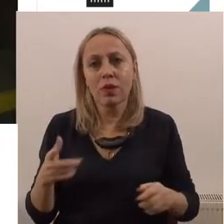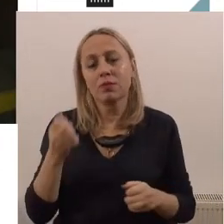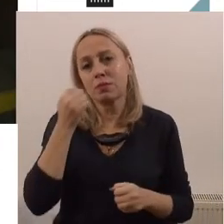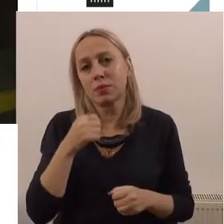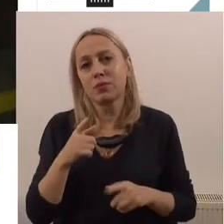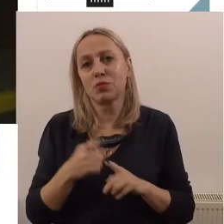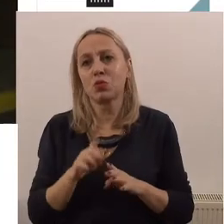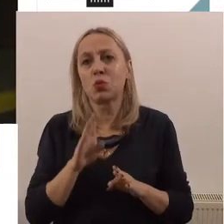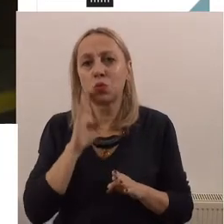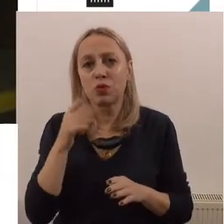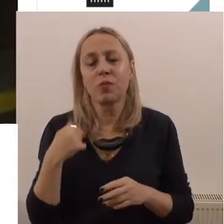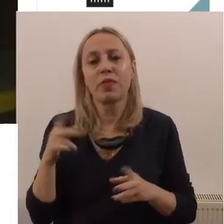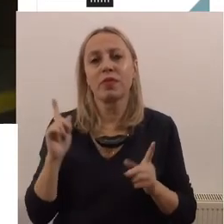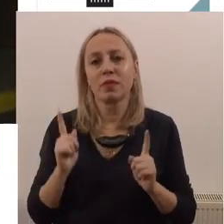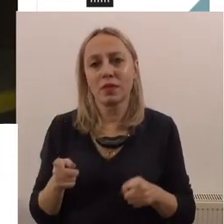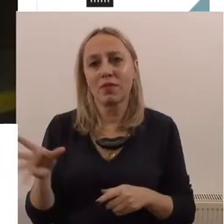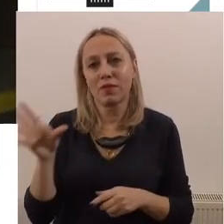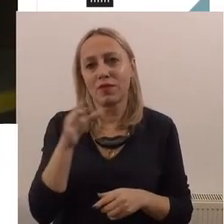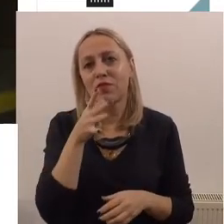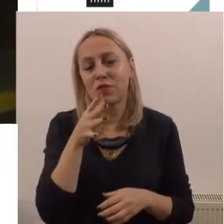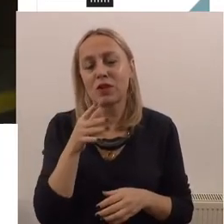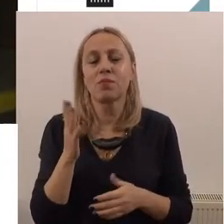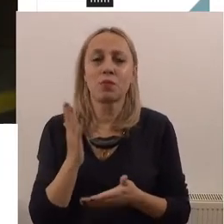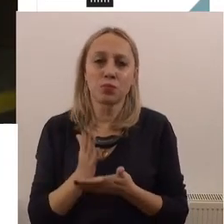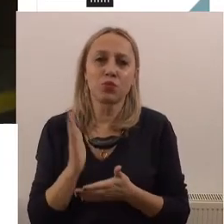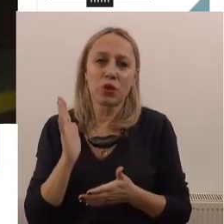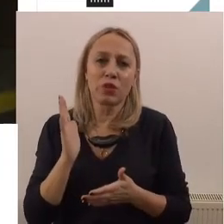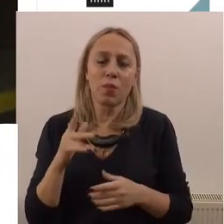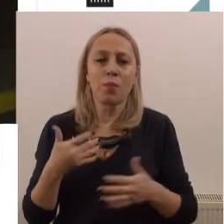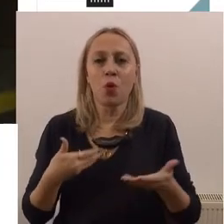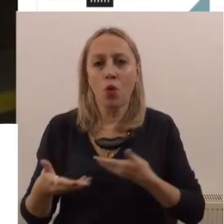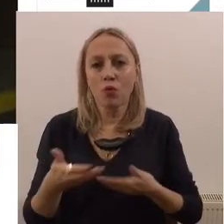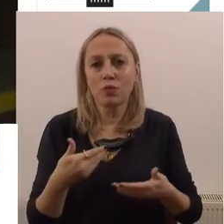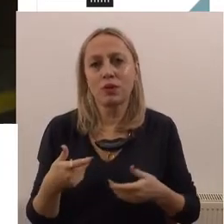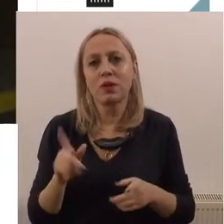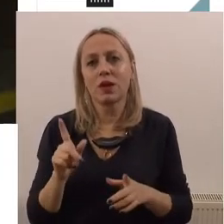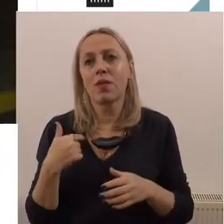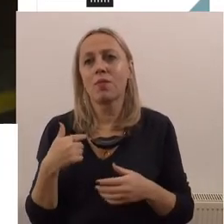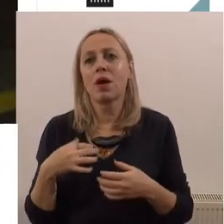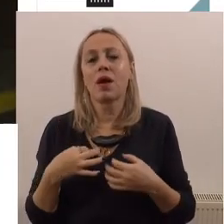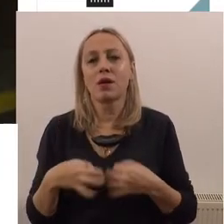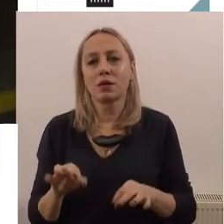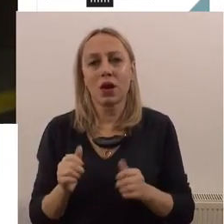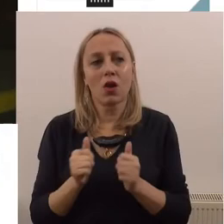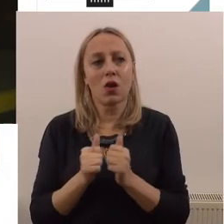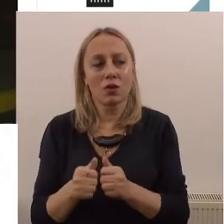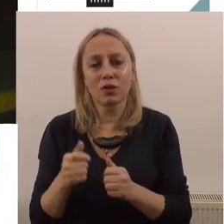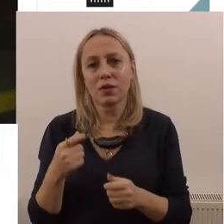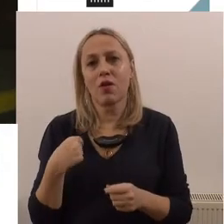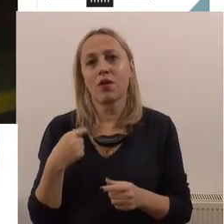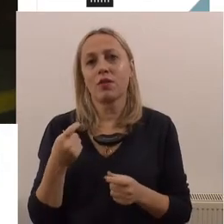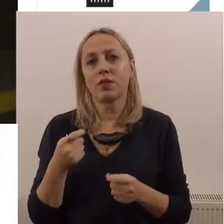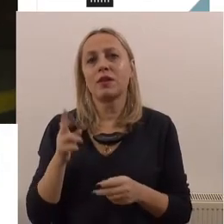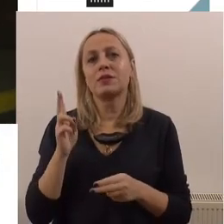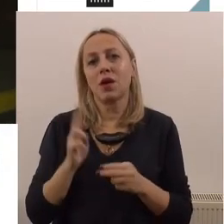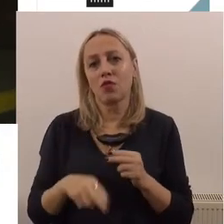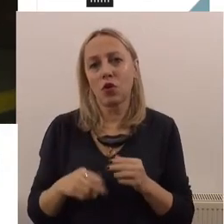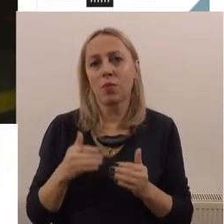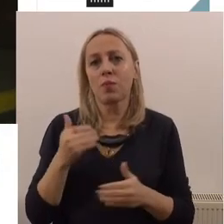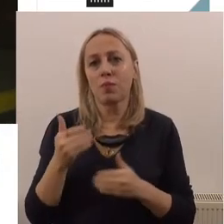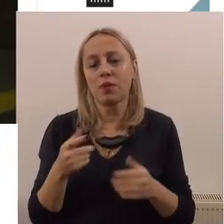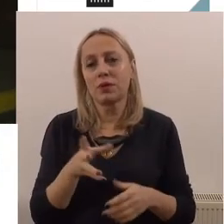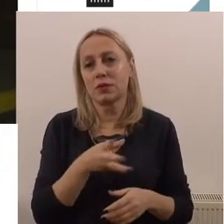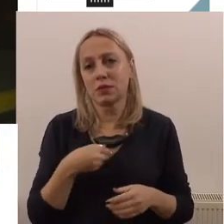you. Thank you for waking up early and joining us during this morning session. We can share